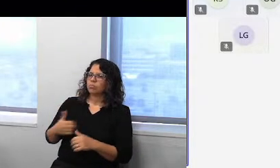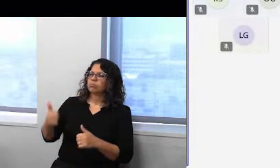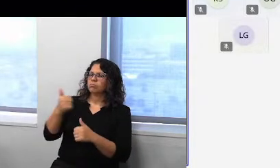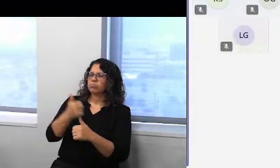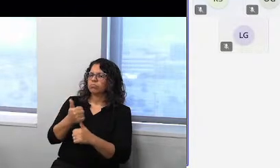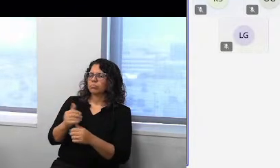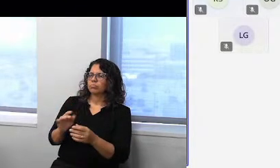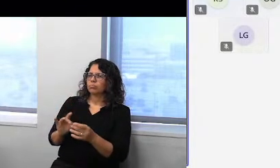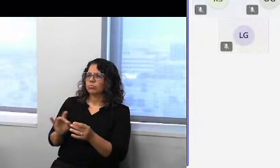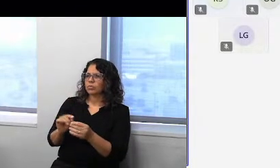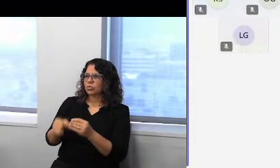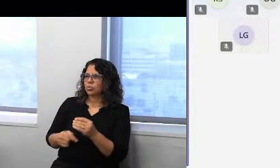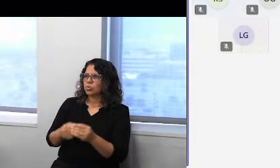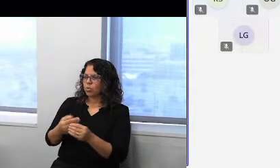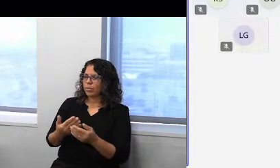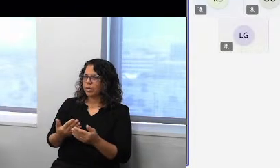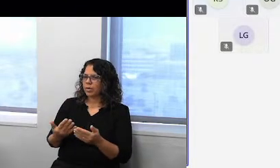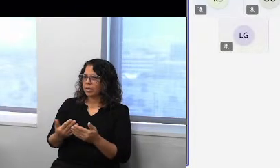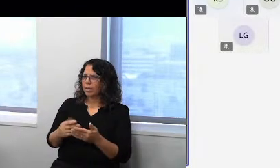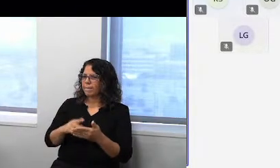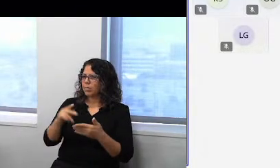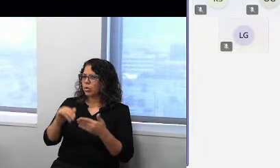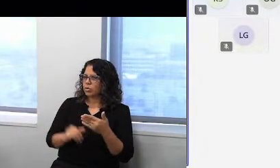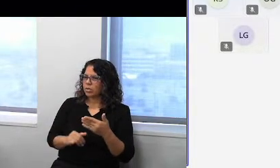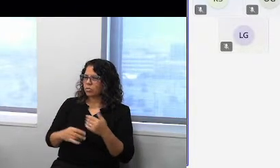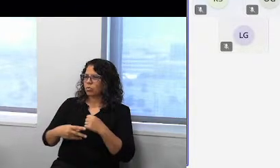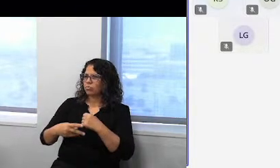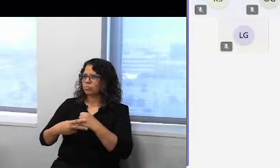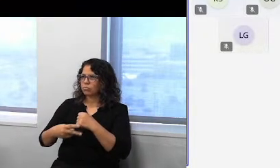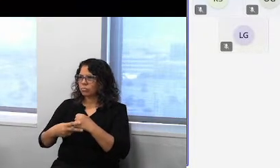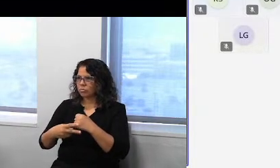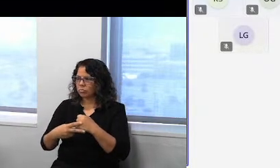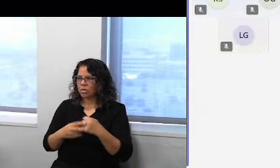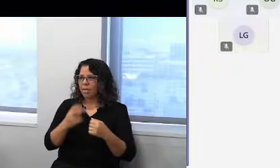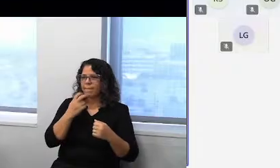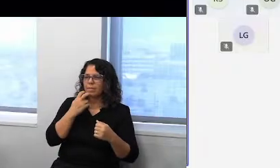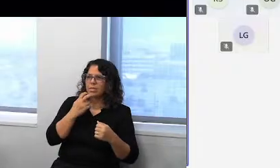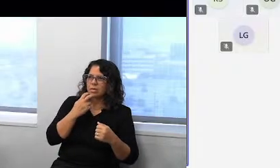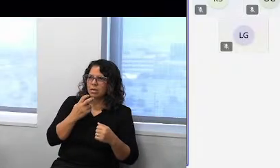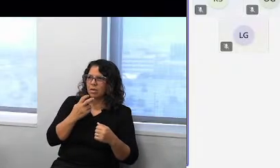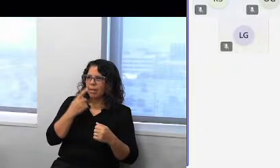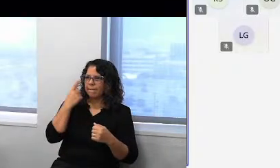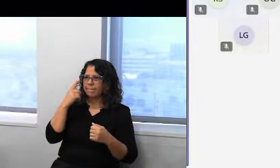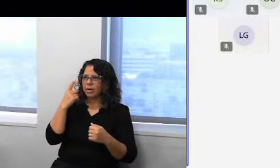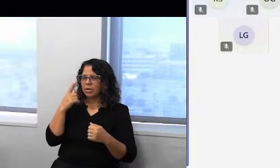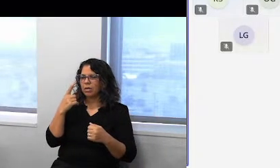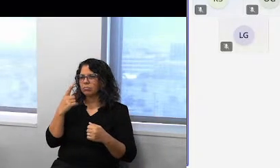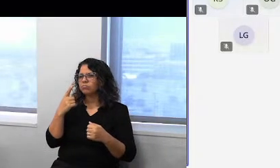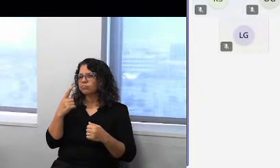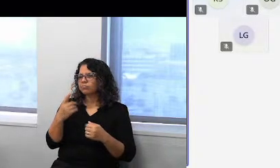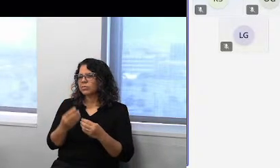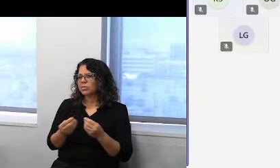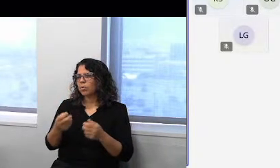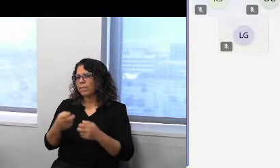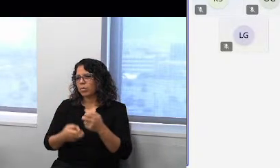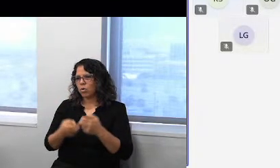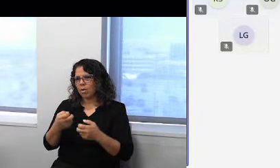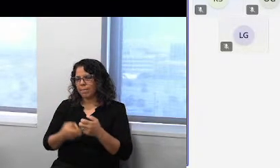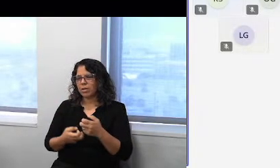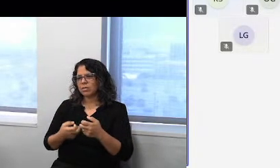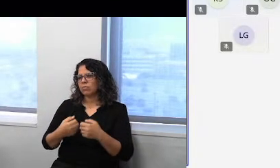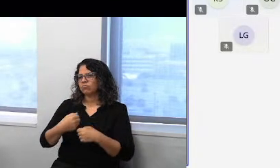to help with generation issues? Yes. And I think you said something to the effect that there's a pipeline of project for